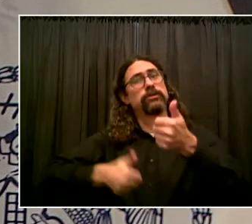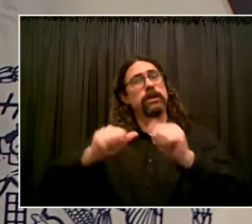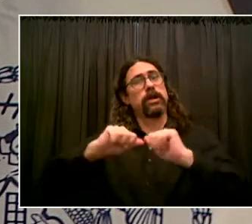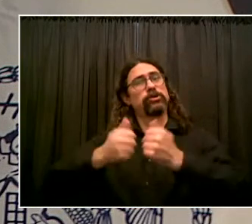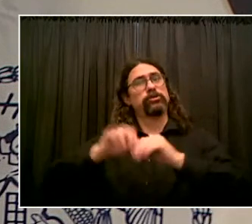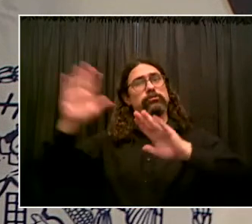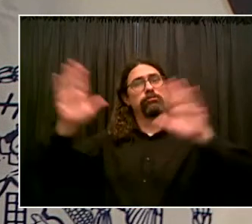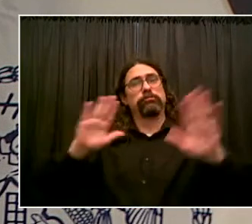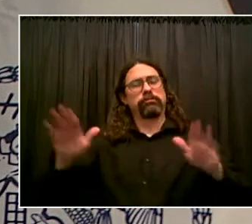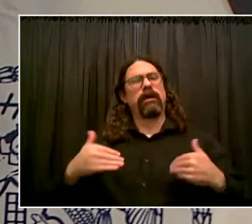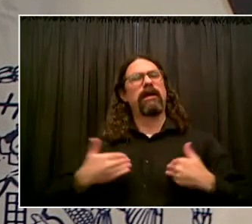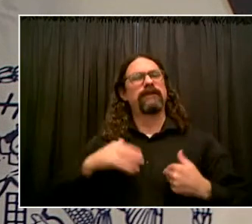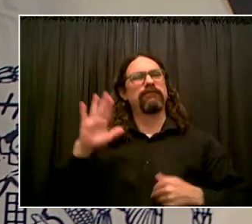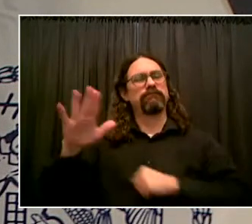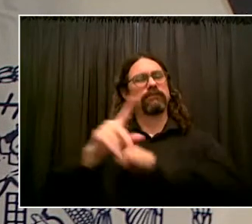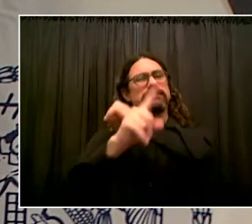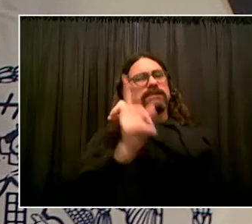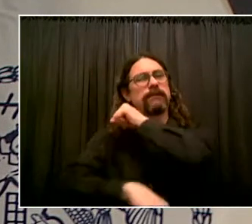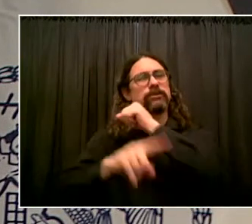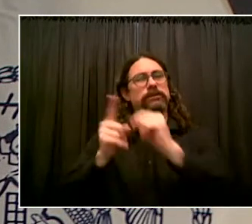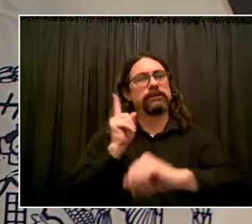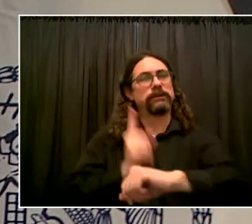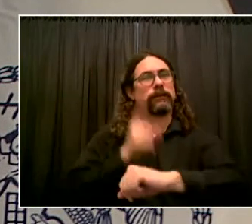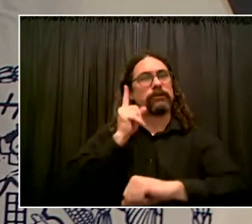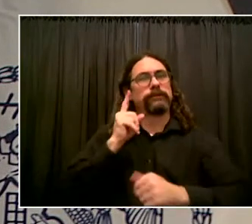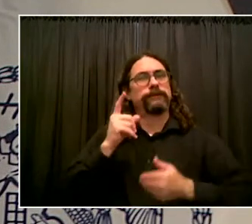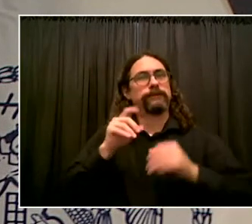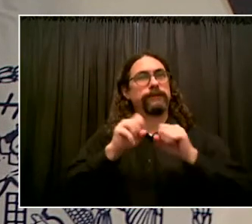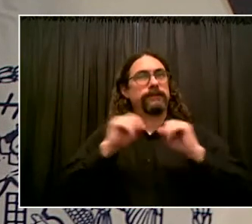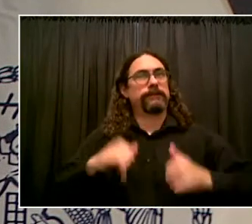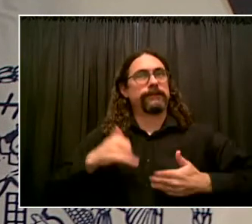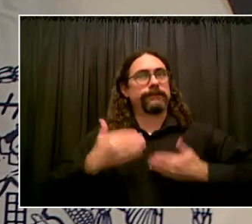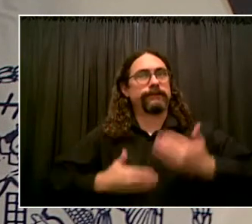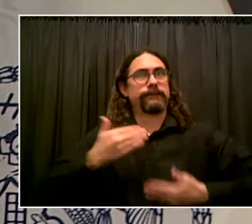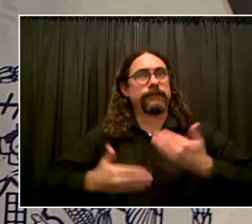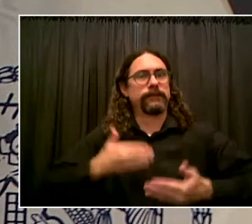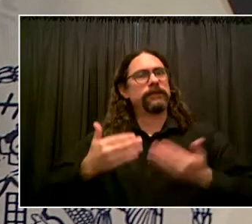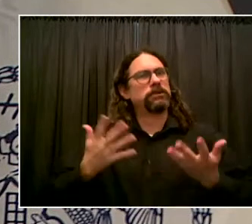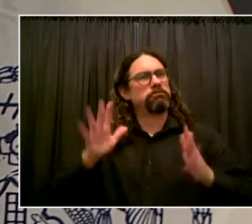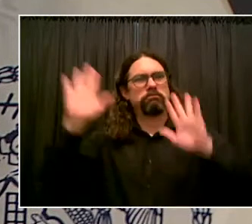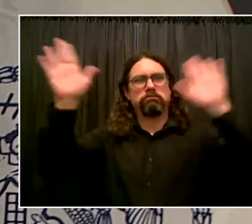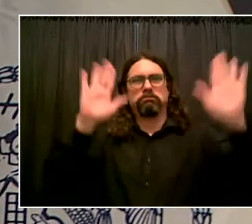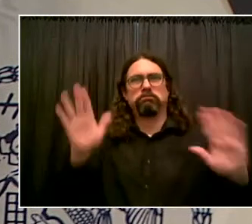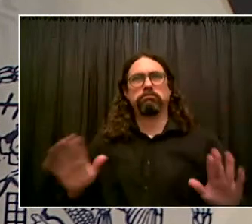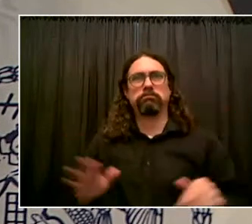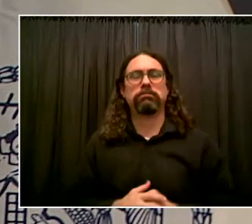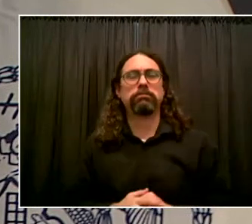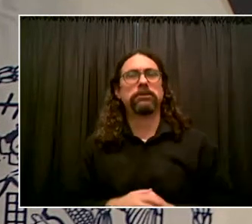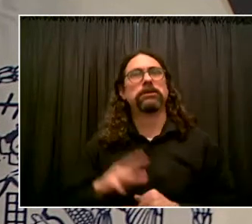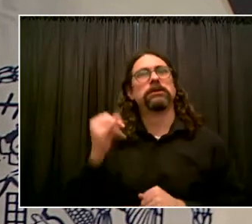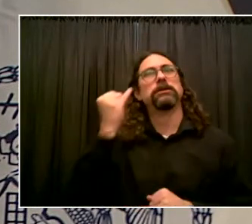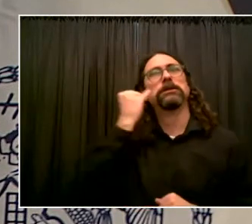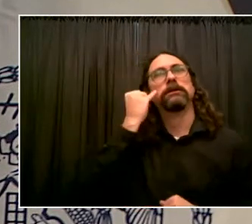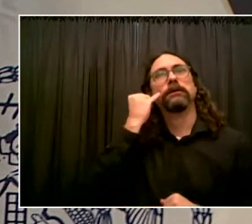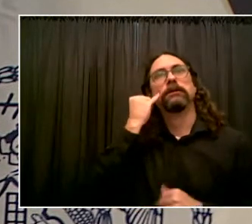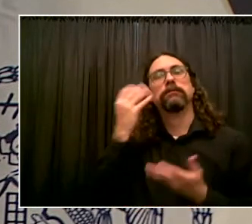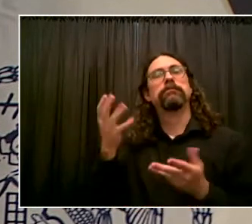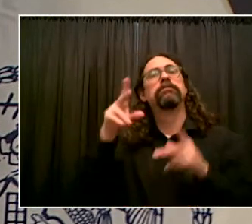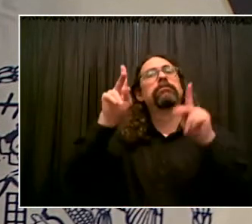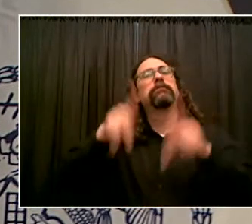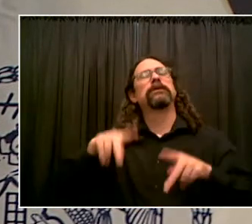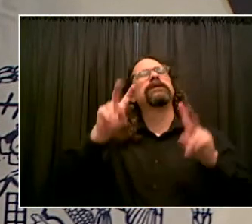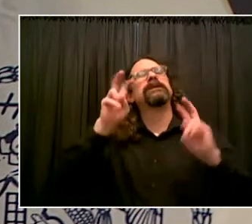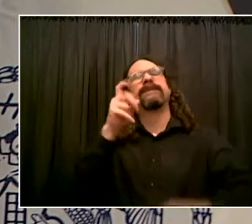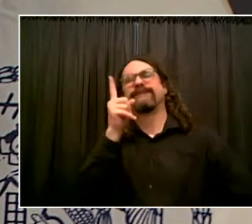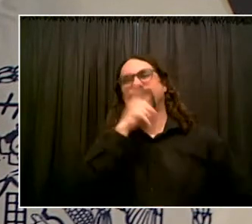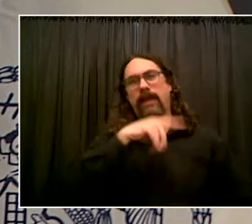that moment, they're AWOL effectively. They're not where they're supposed to be. And there has to be a consequence for that. So